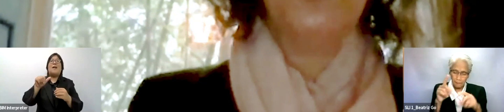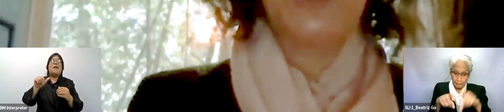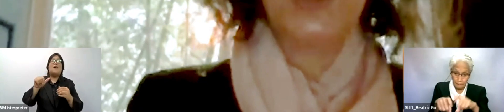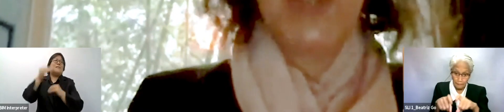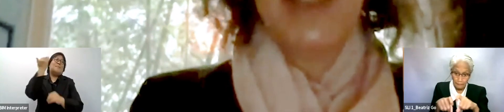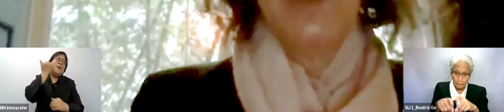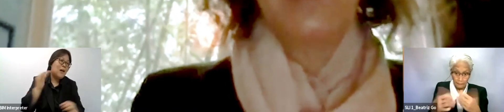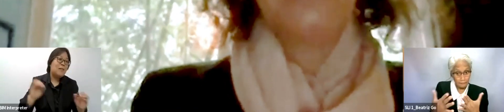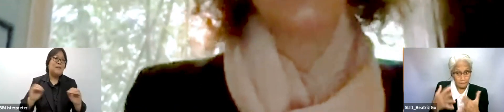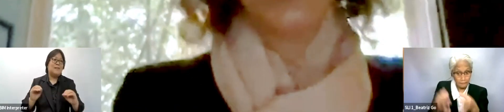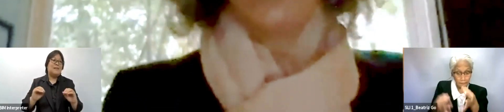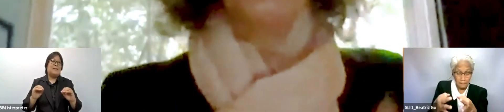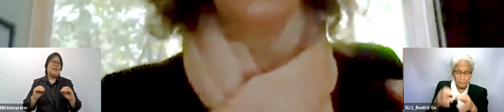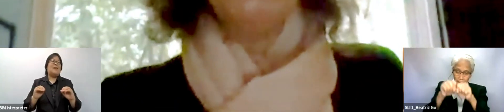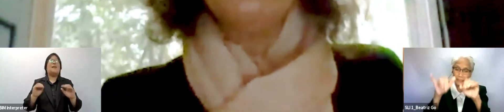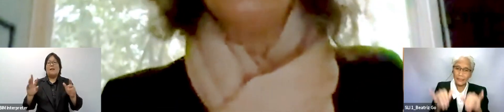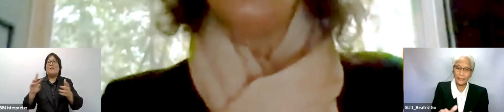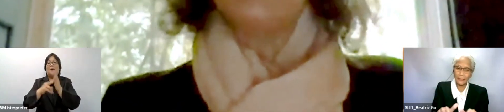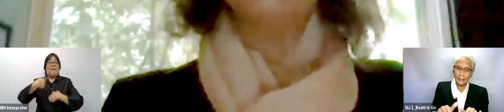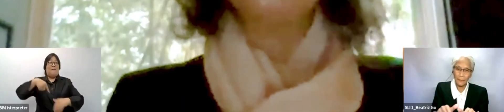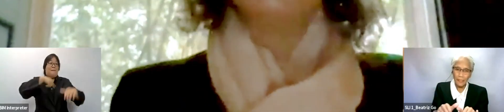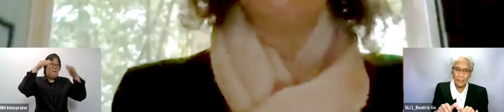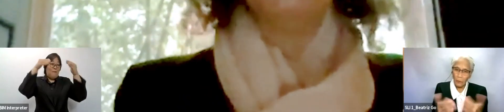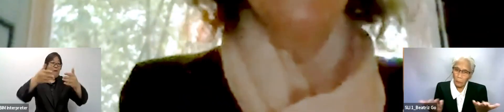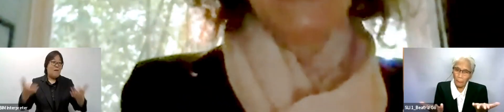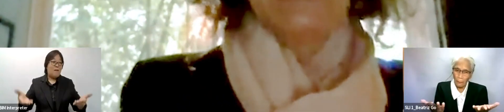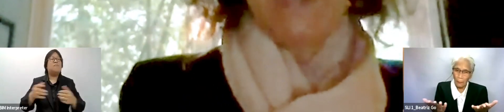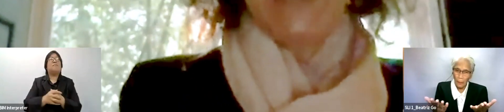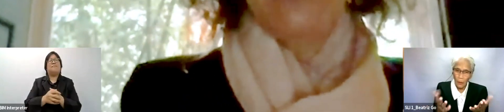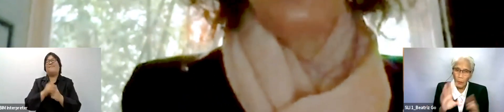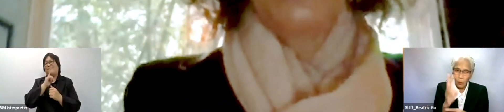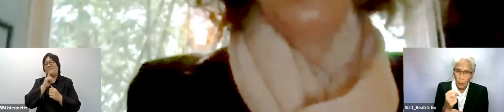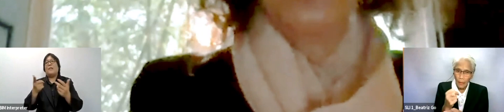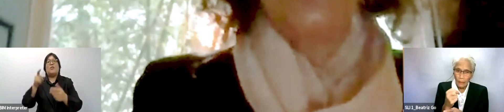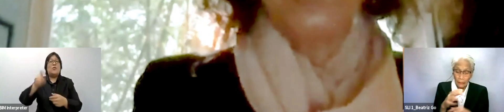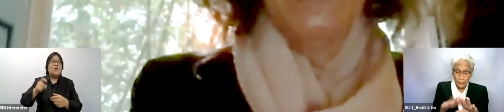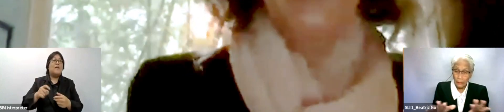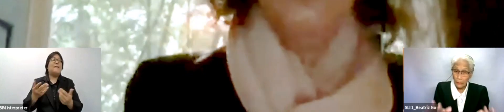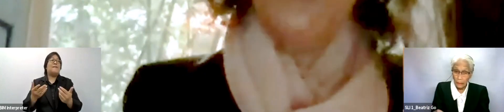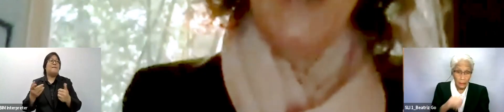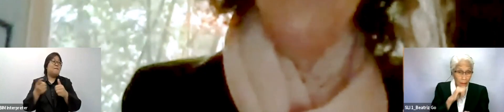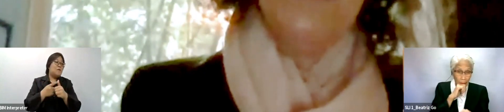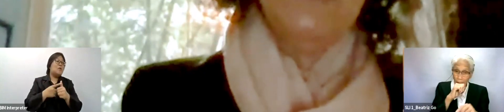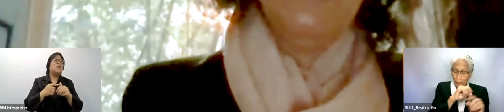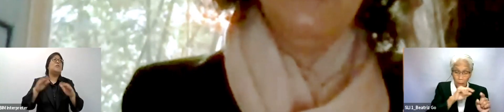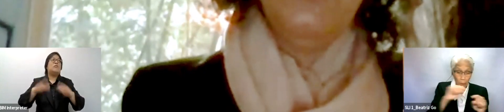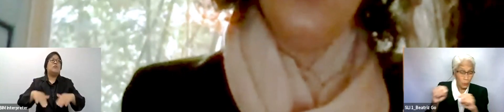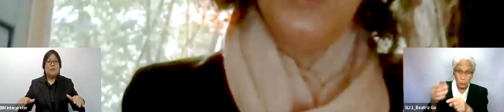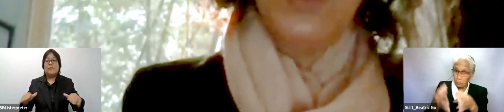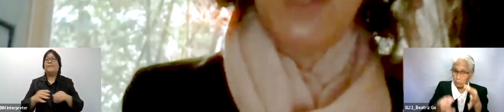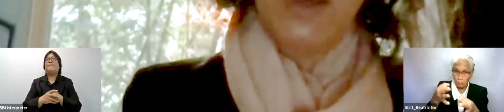going to make sure that there is this, agreement and social and political buy-in for such a reform? We have